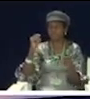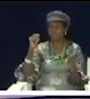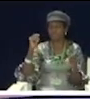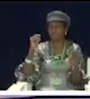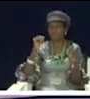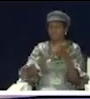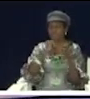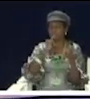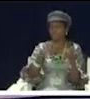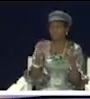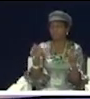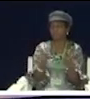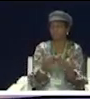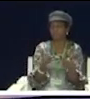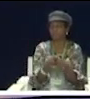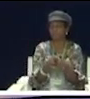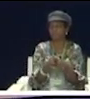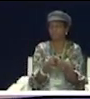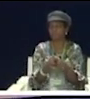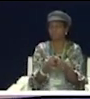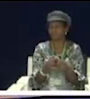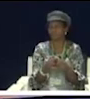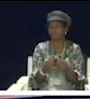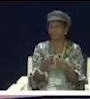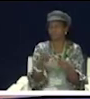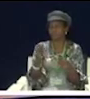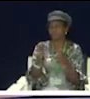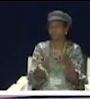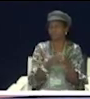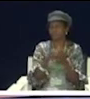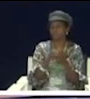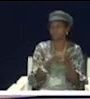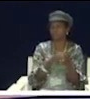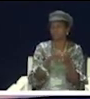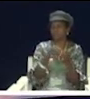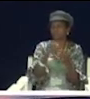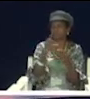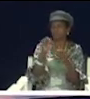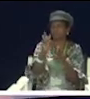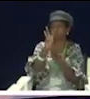It is also the week, that week is the week